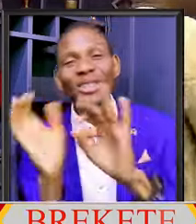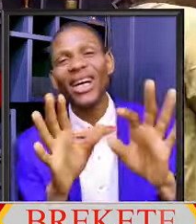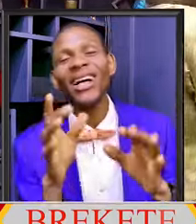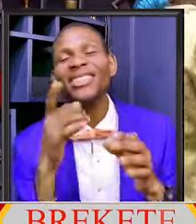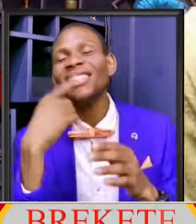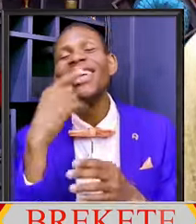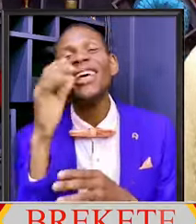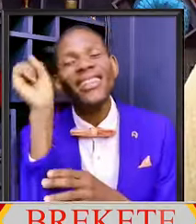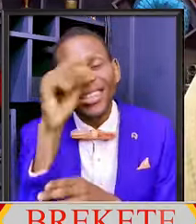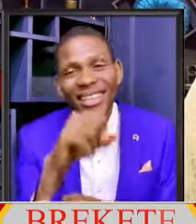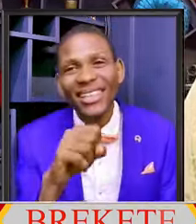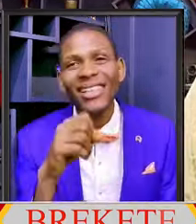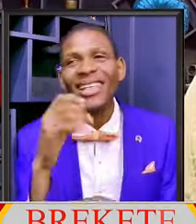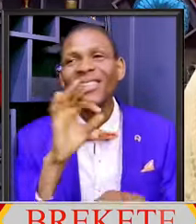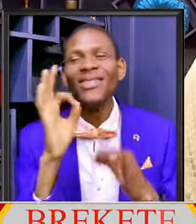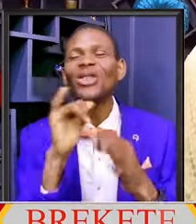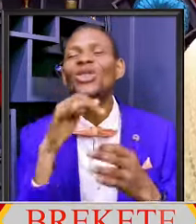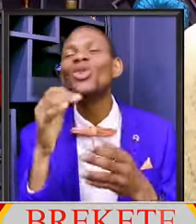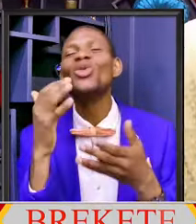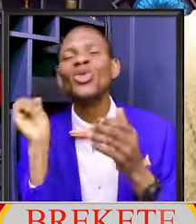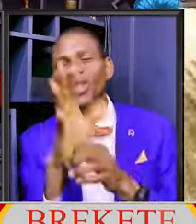Those again say we. Hey, hey.